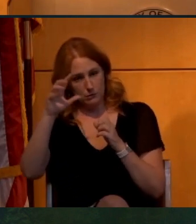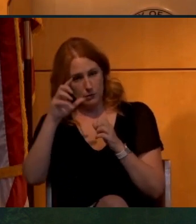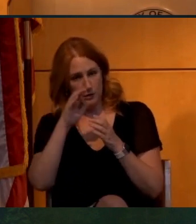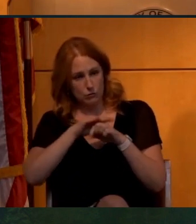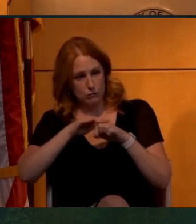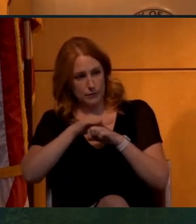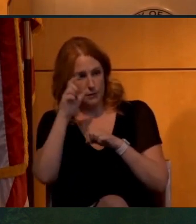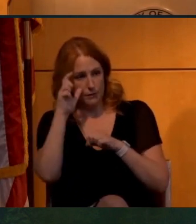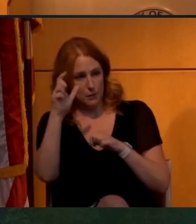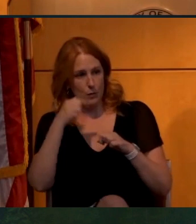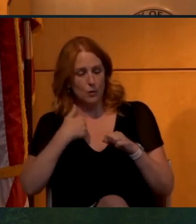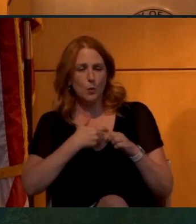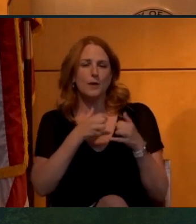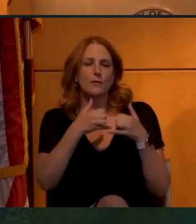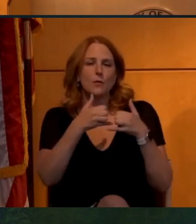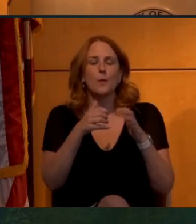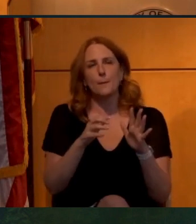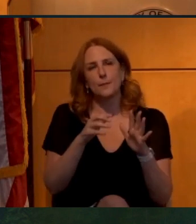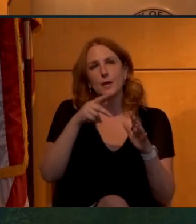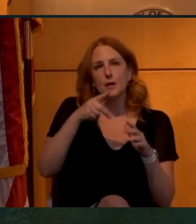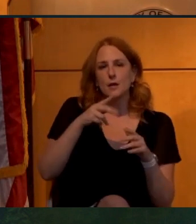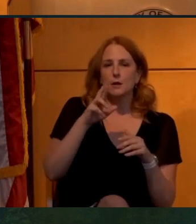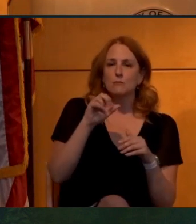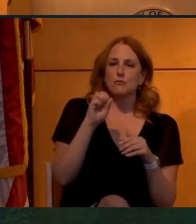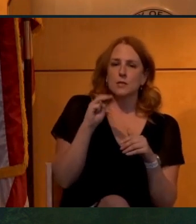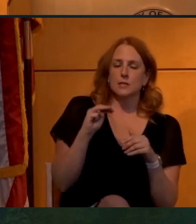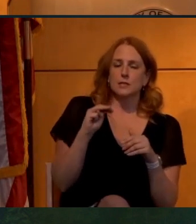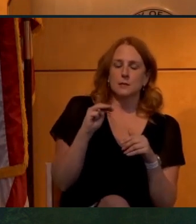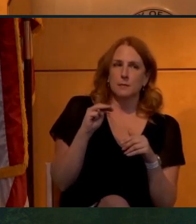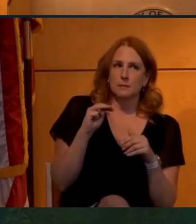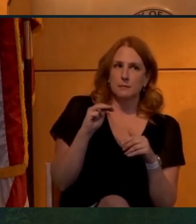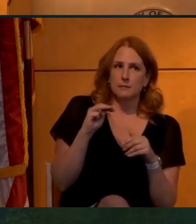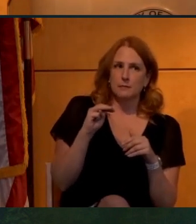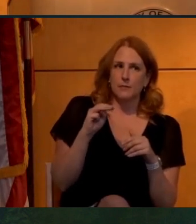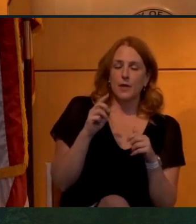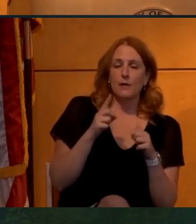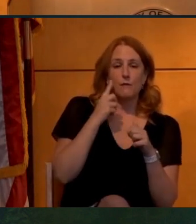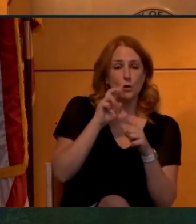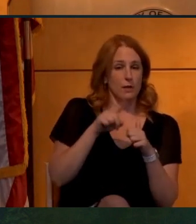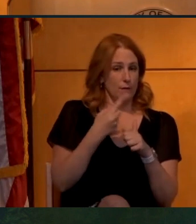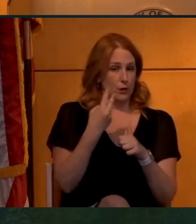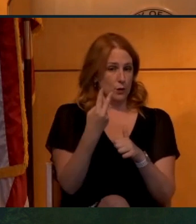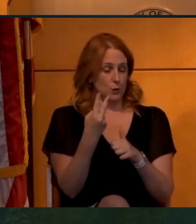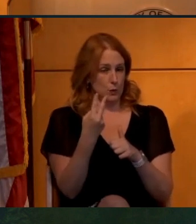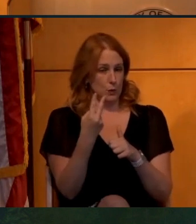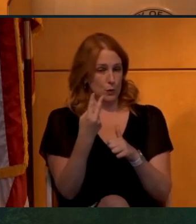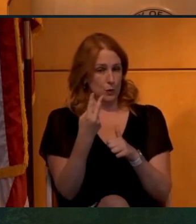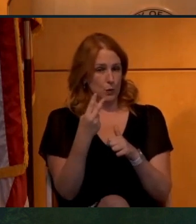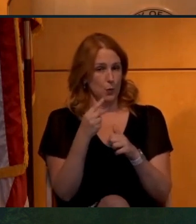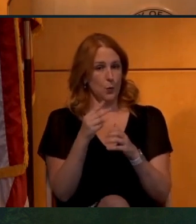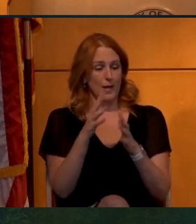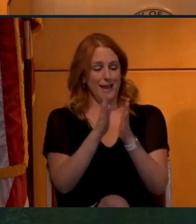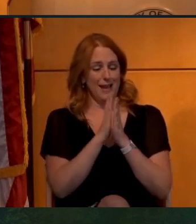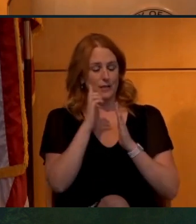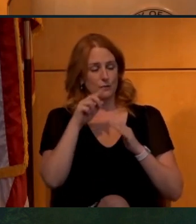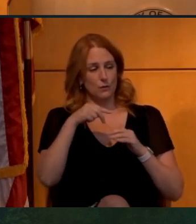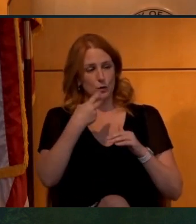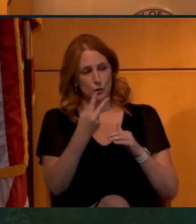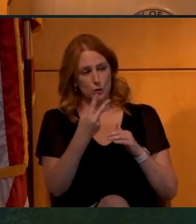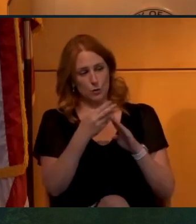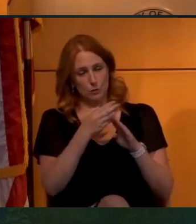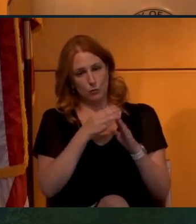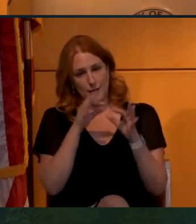awarded, so Prism is solicited approximately annually. And for our first 2, we solicited for 2 predefined